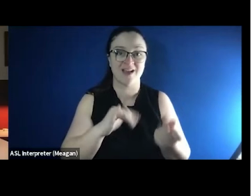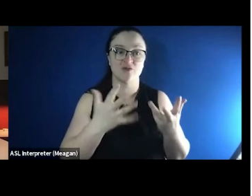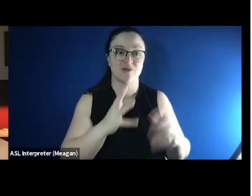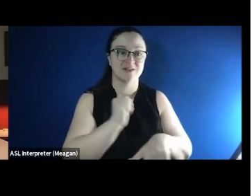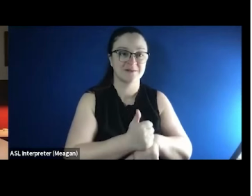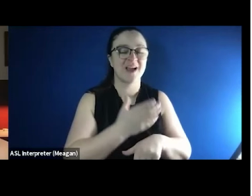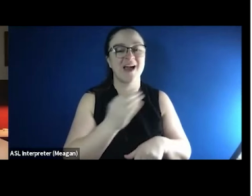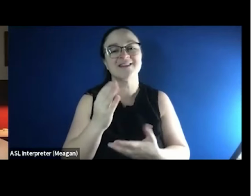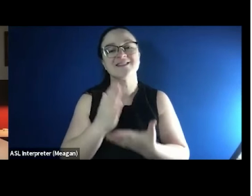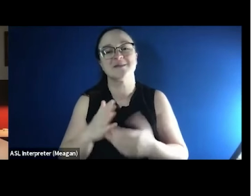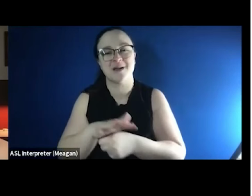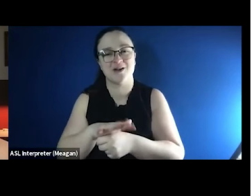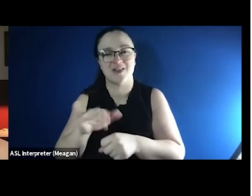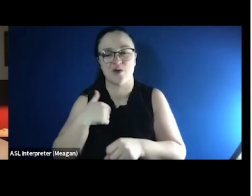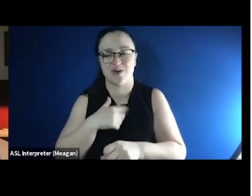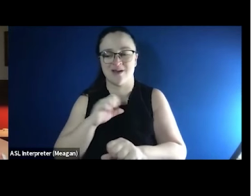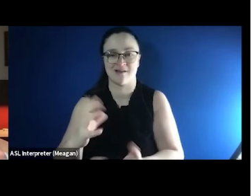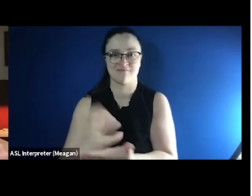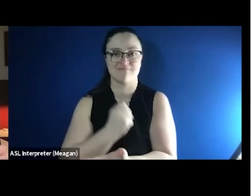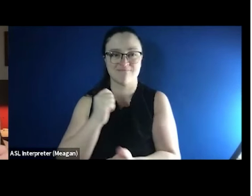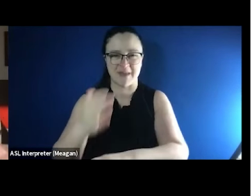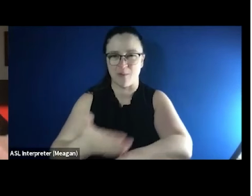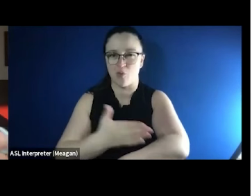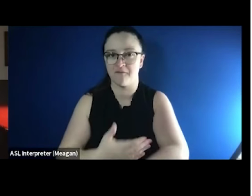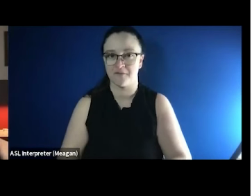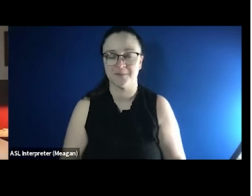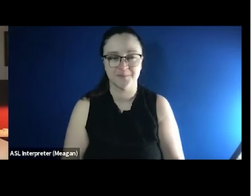some innovation and opportunity.